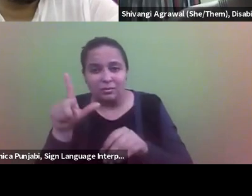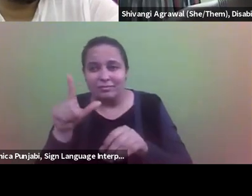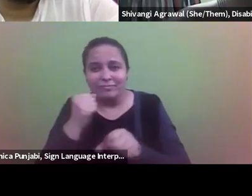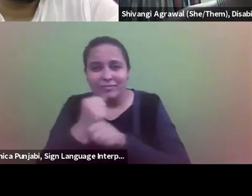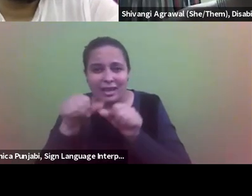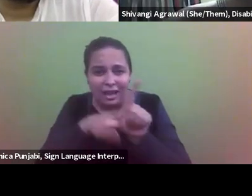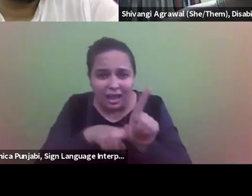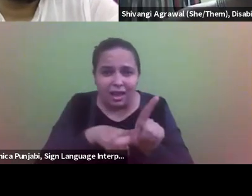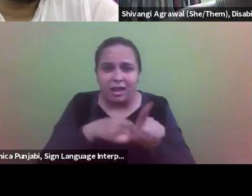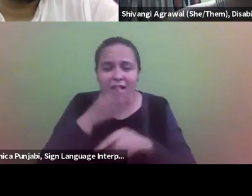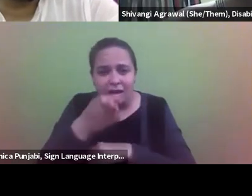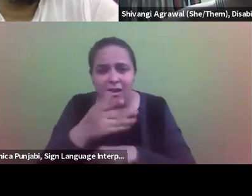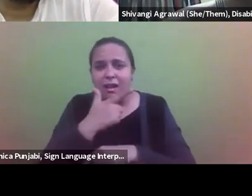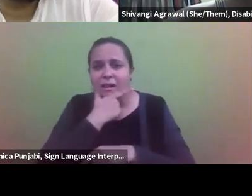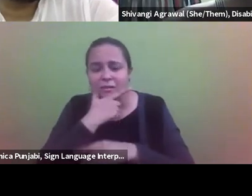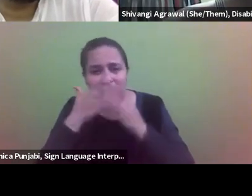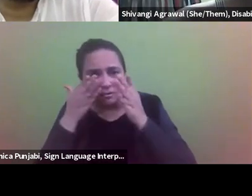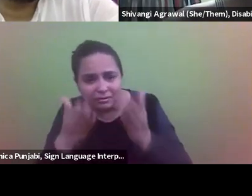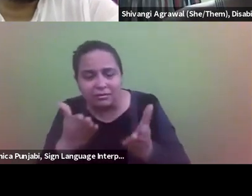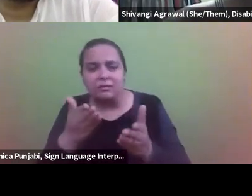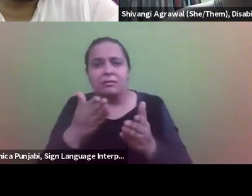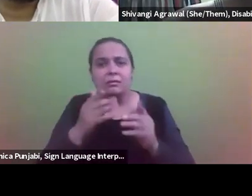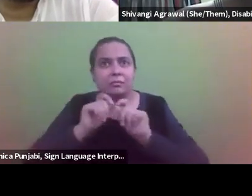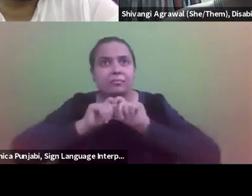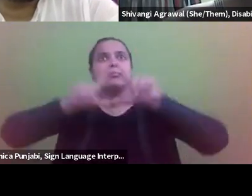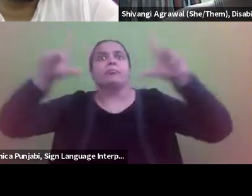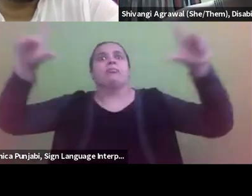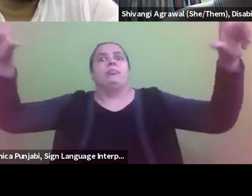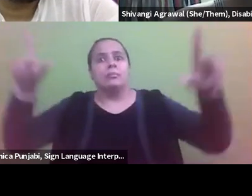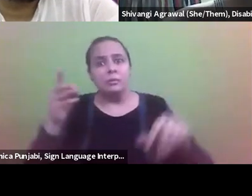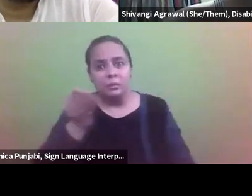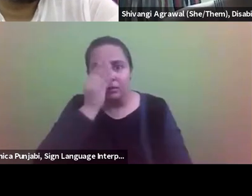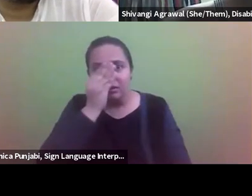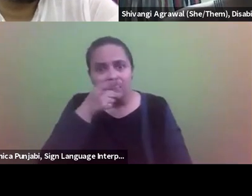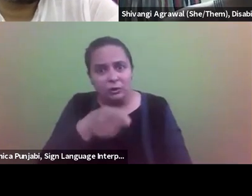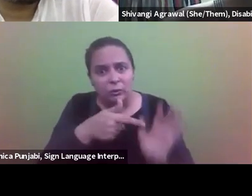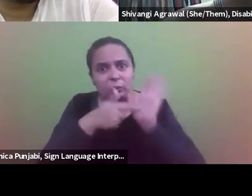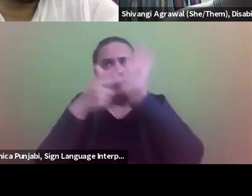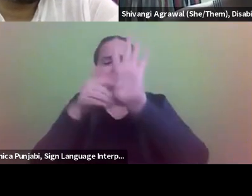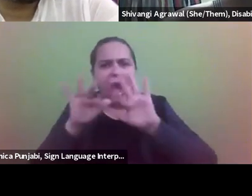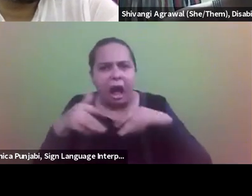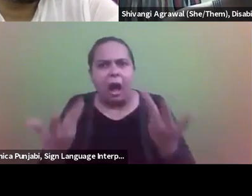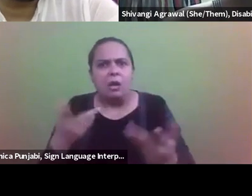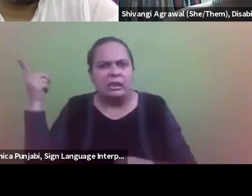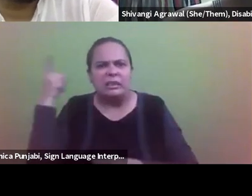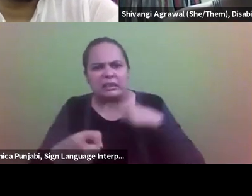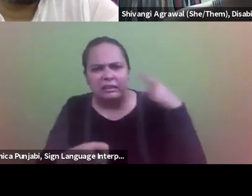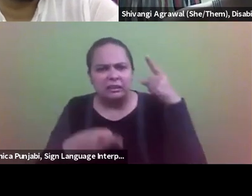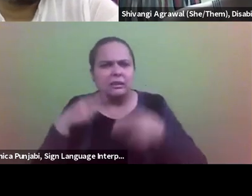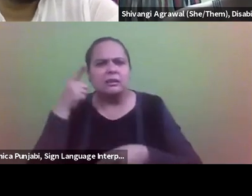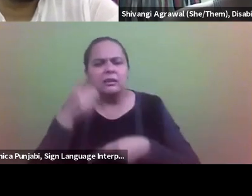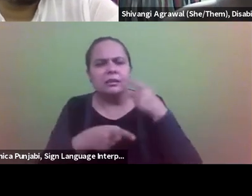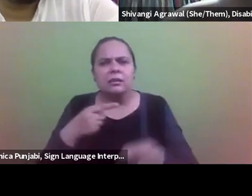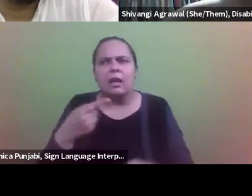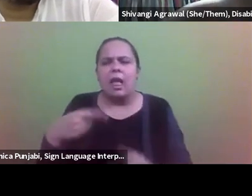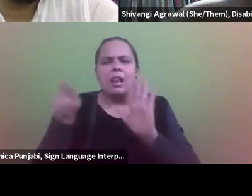just seeing our presence. That speaks volumes of how far we really have to go in our journey of inclusion,